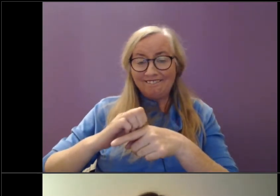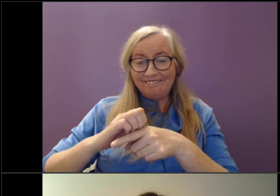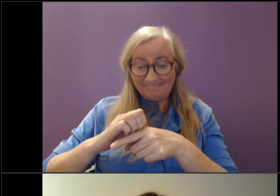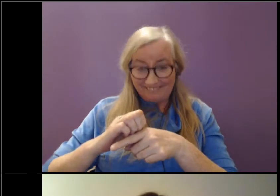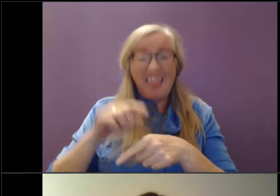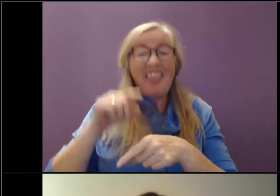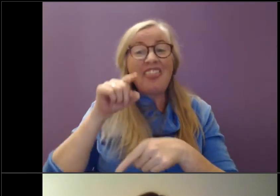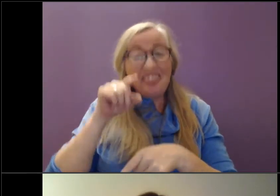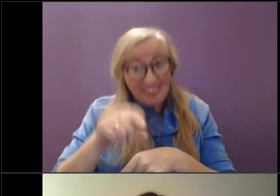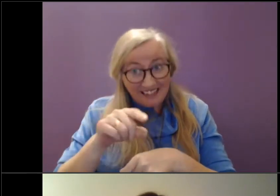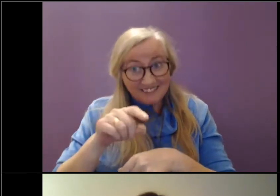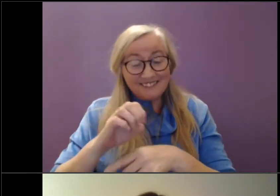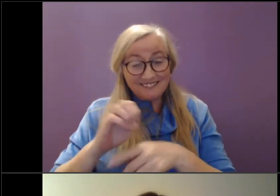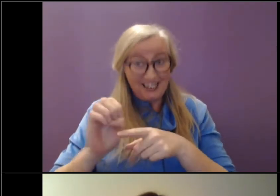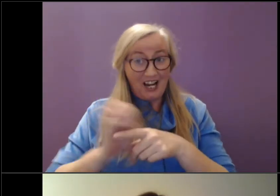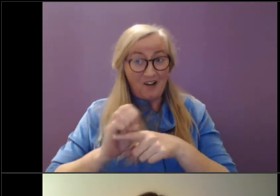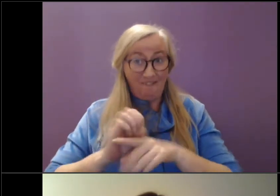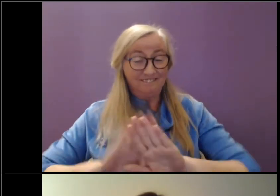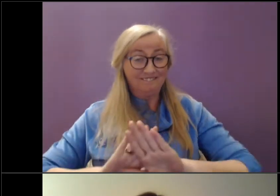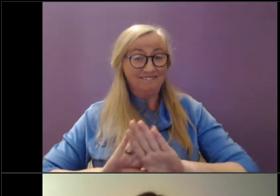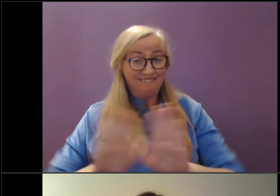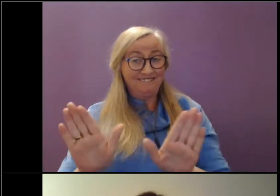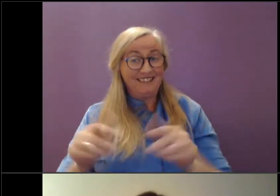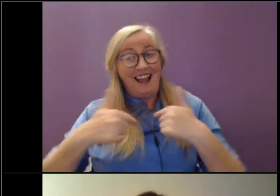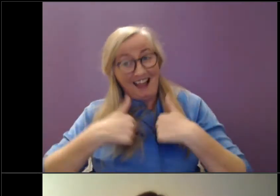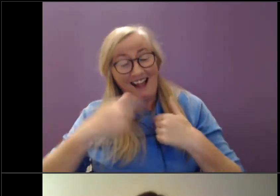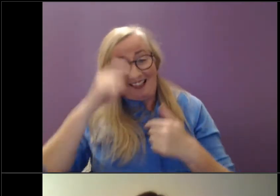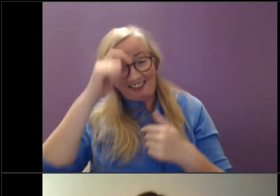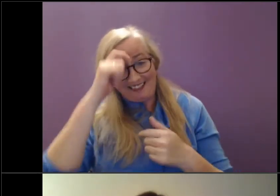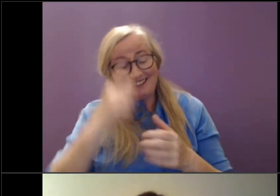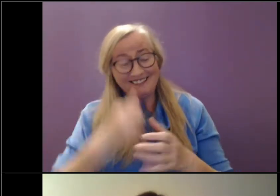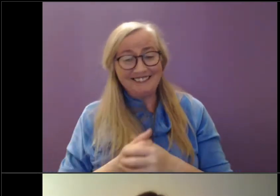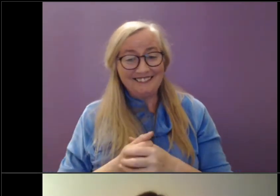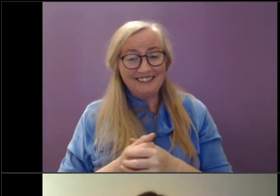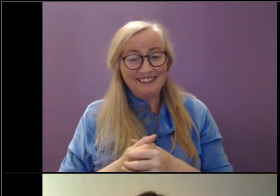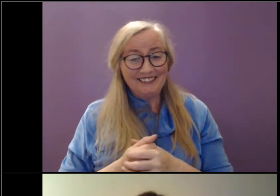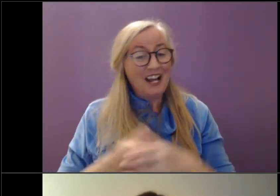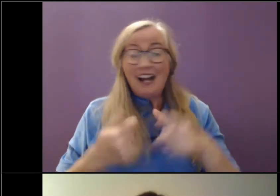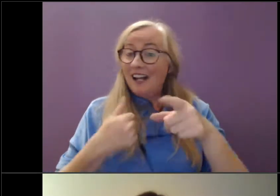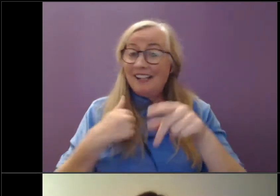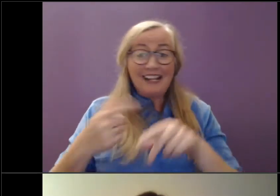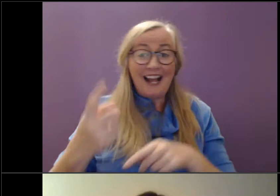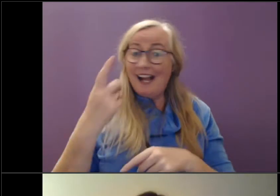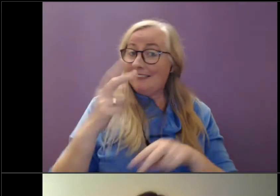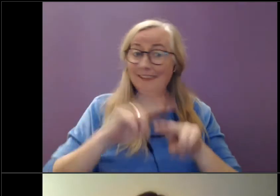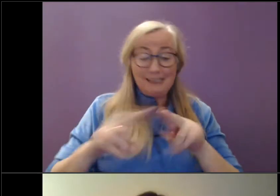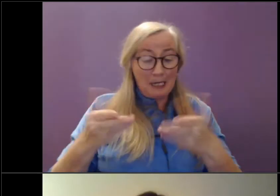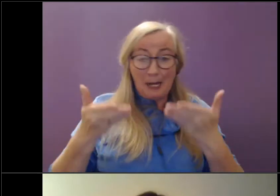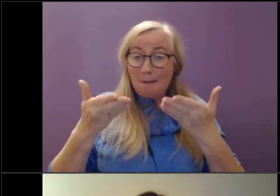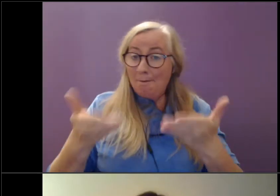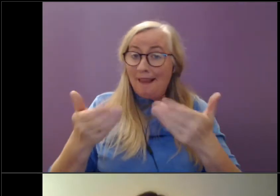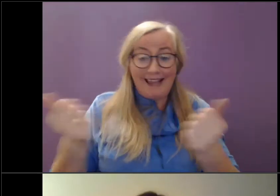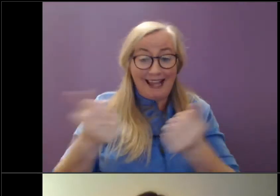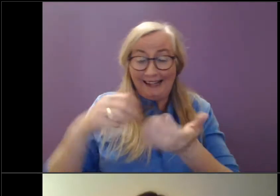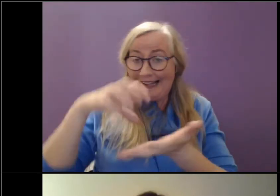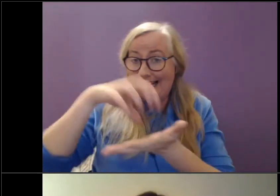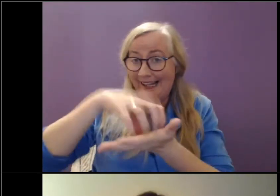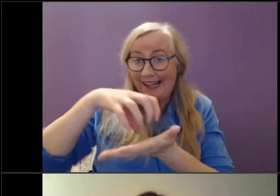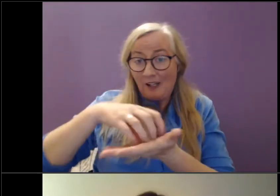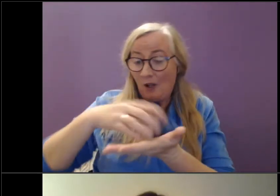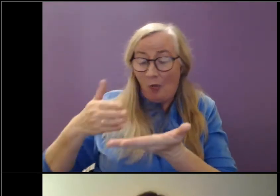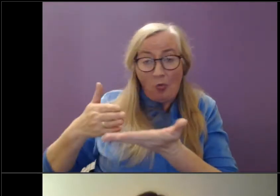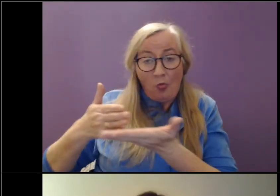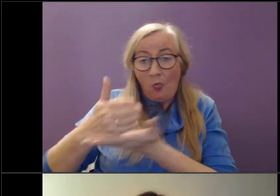enough, I think. I wasn't baking any cakes or anything like that during lockdown, you know, like a lot of other